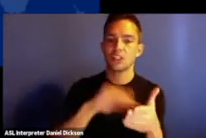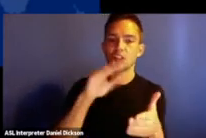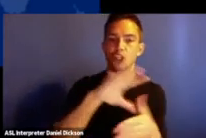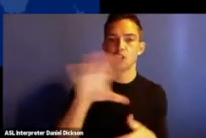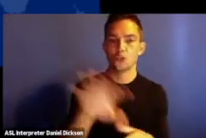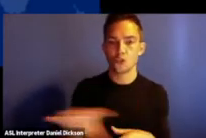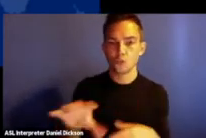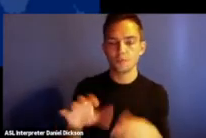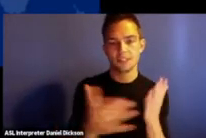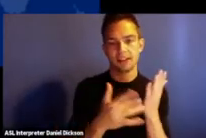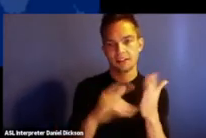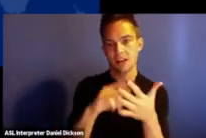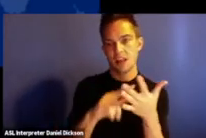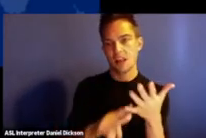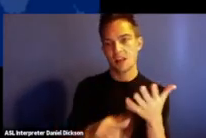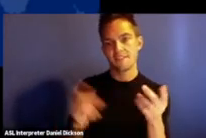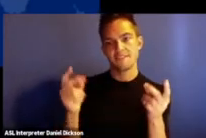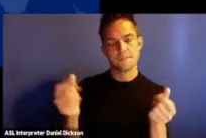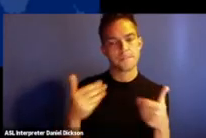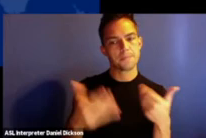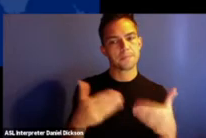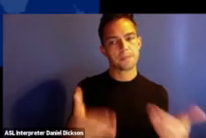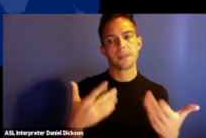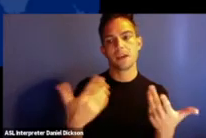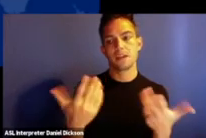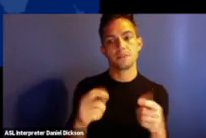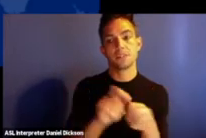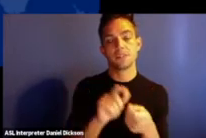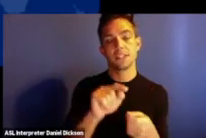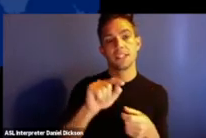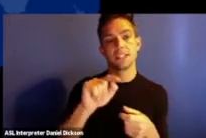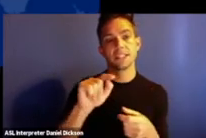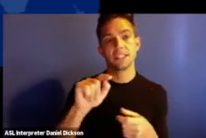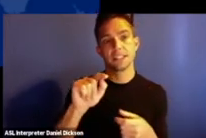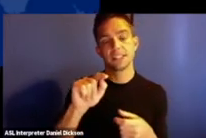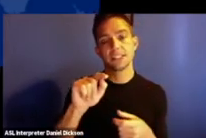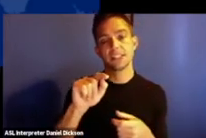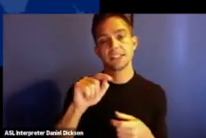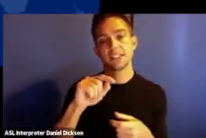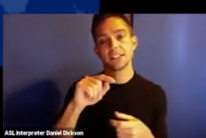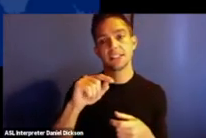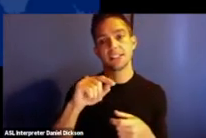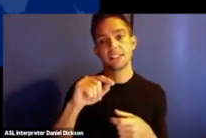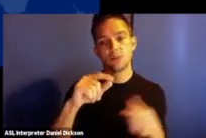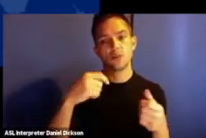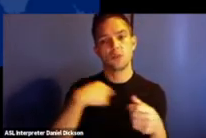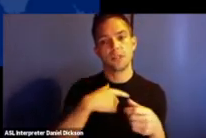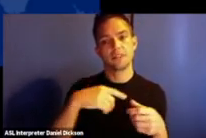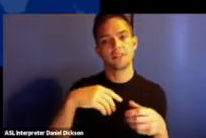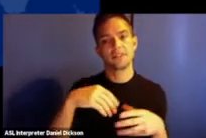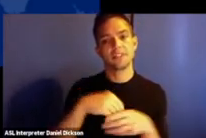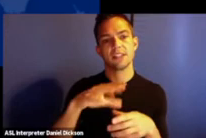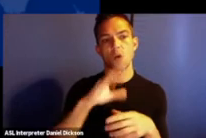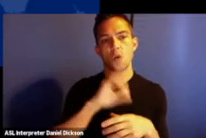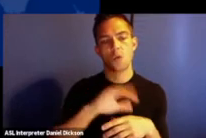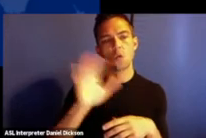everything technology-based online world. So I do feel like, especially with TP, that I feel like we have been kind of in this old school effect where